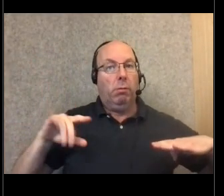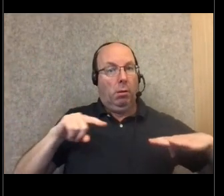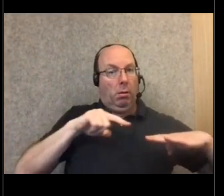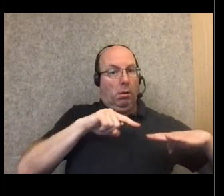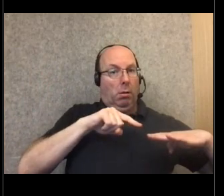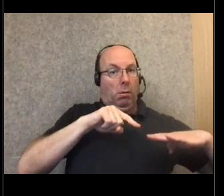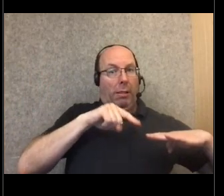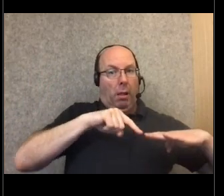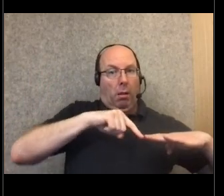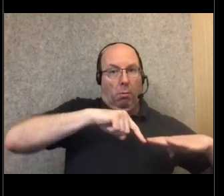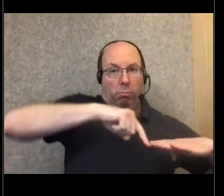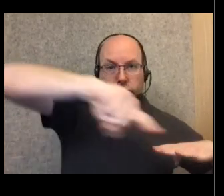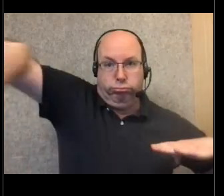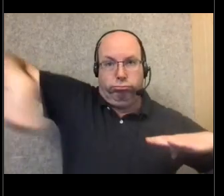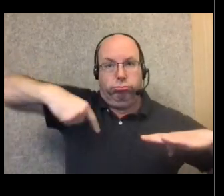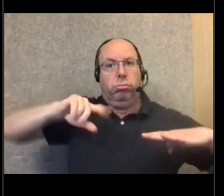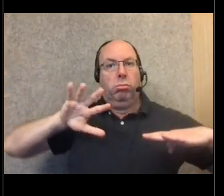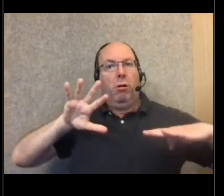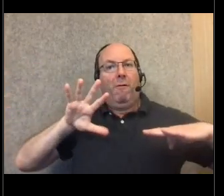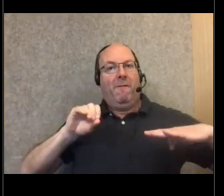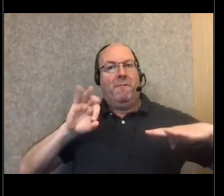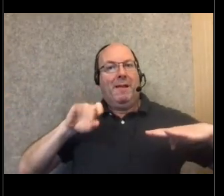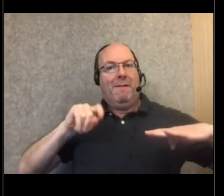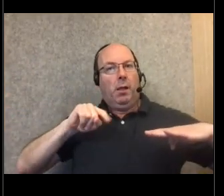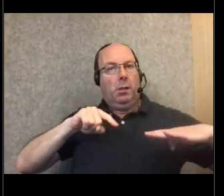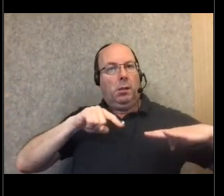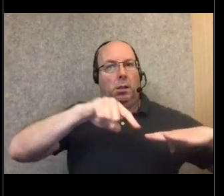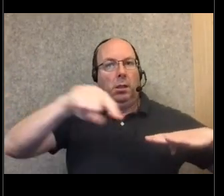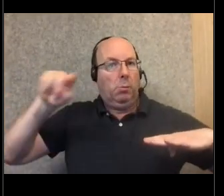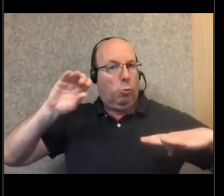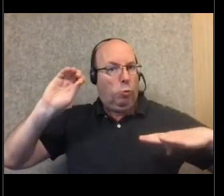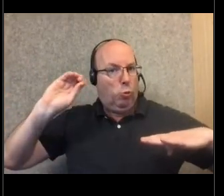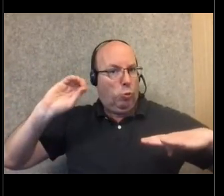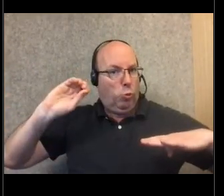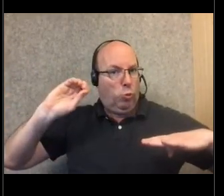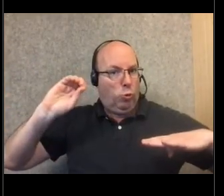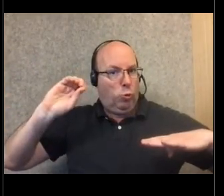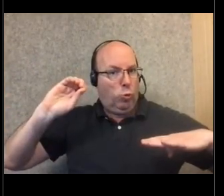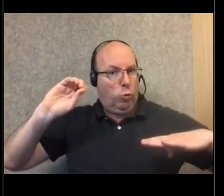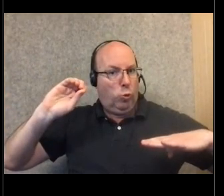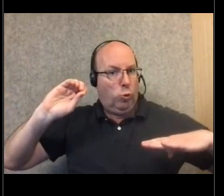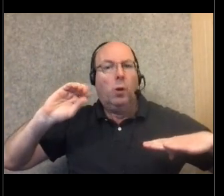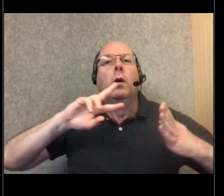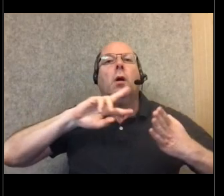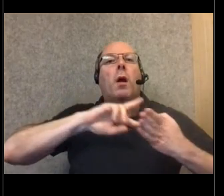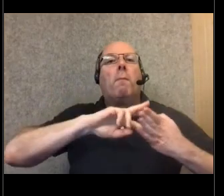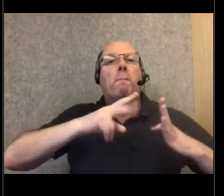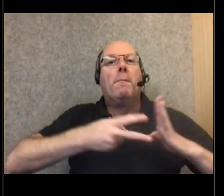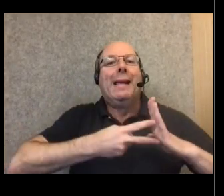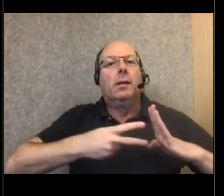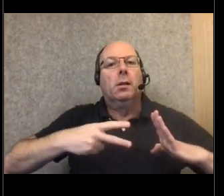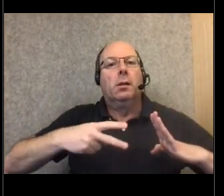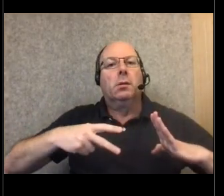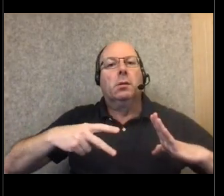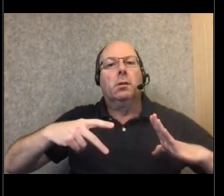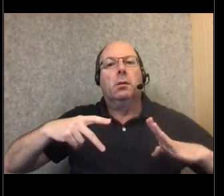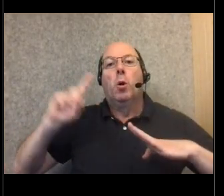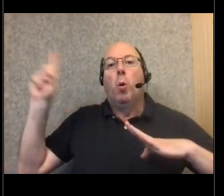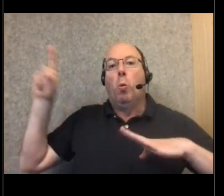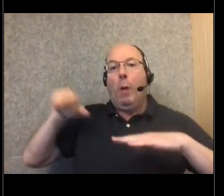entrance, the measurement must be made between the lowest allowed planned